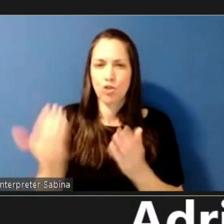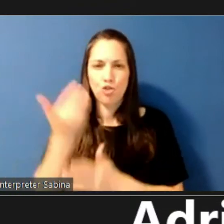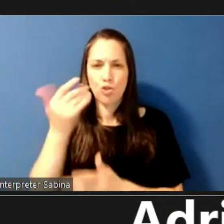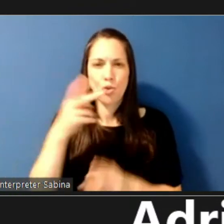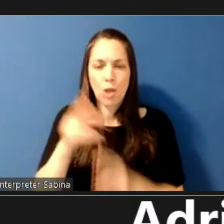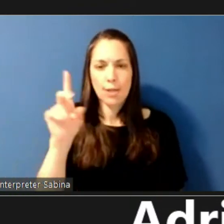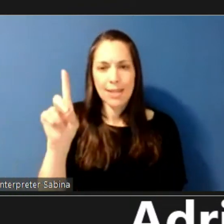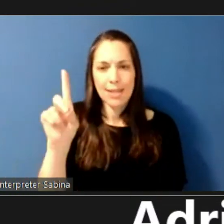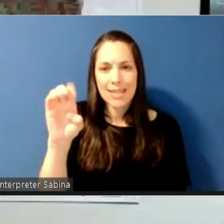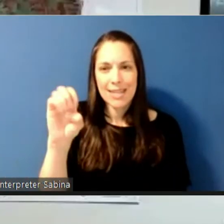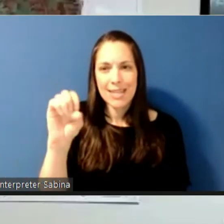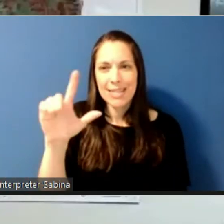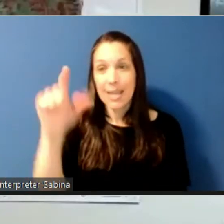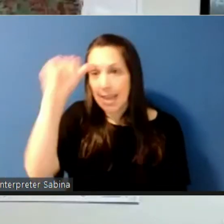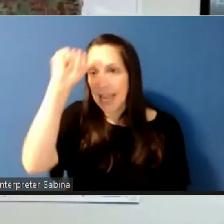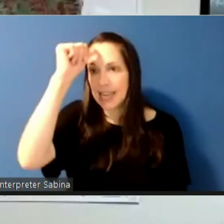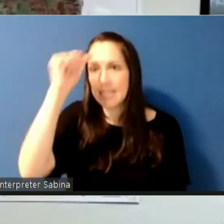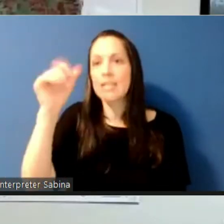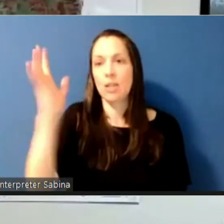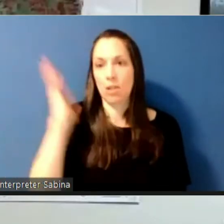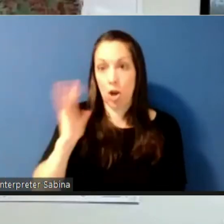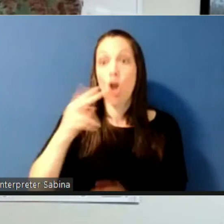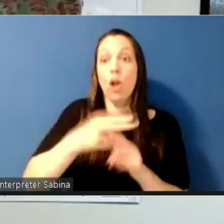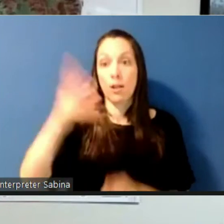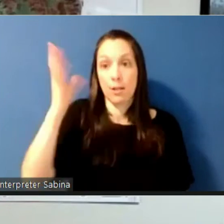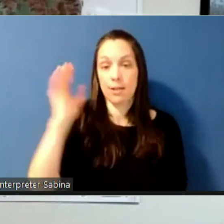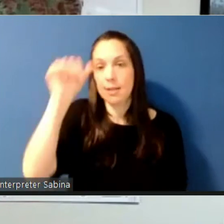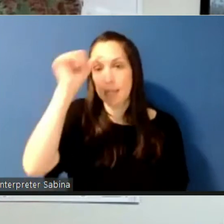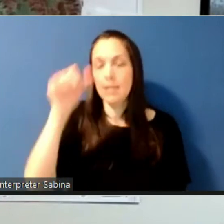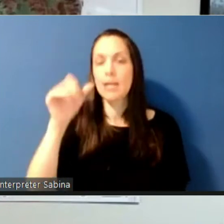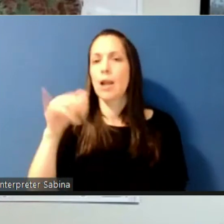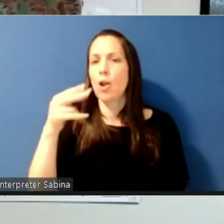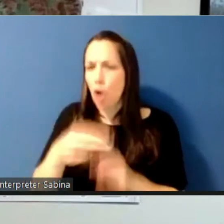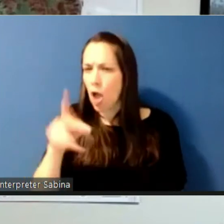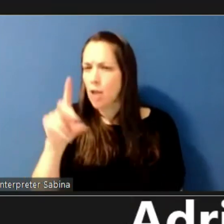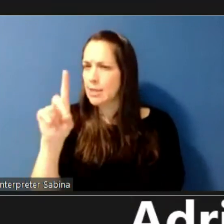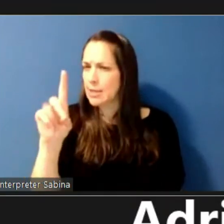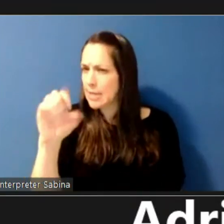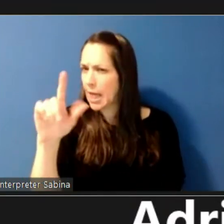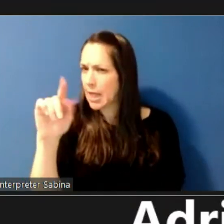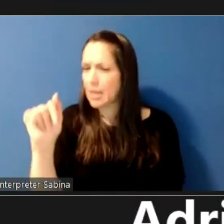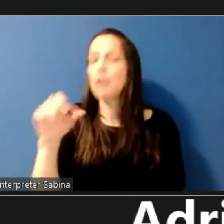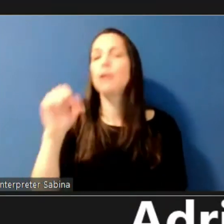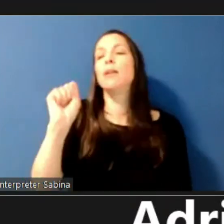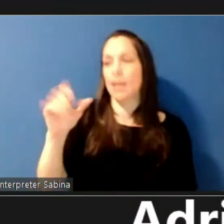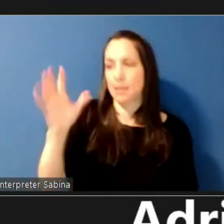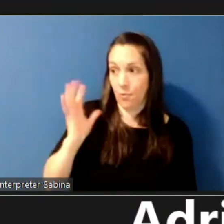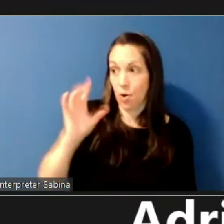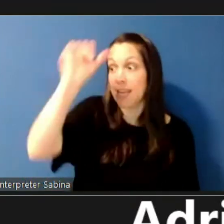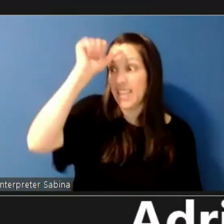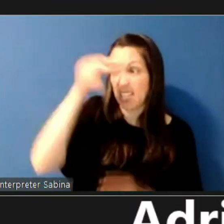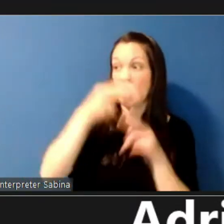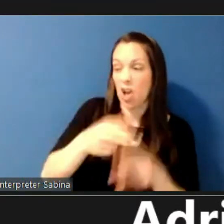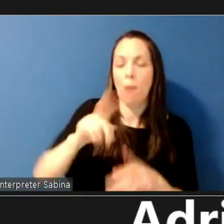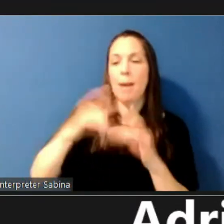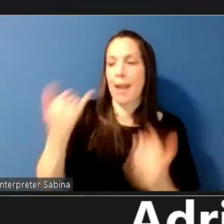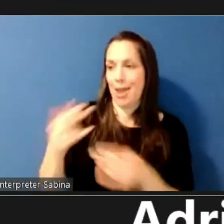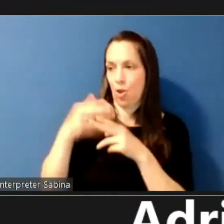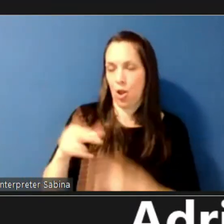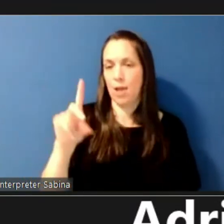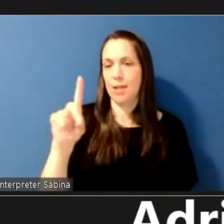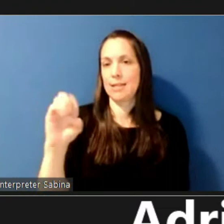variant. No, the Indian variant is being called the Delta variant now. So I was reading the other day that